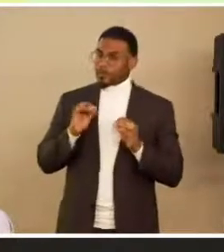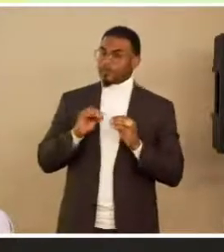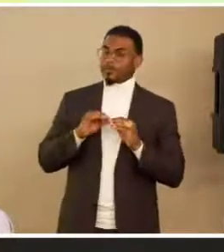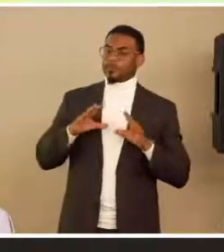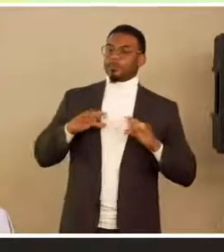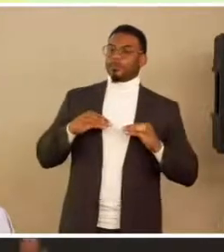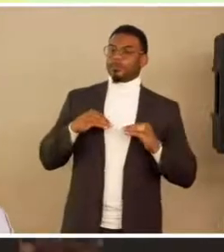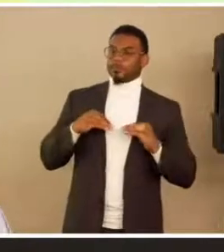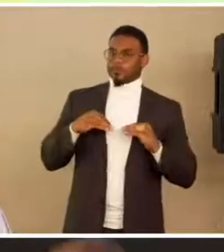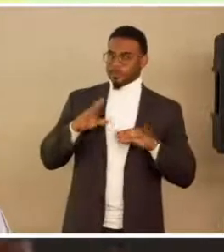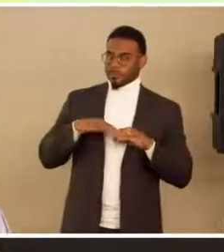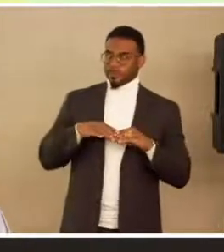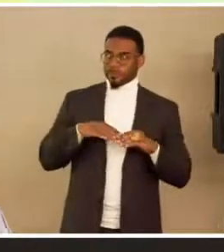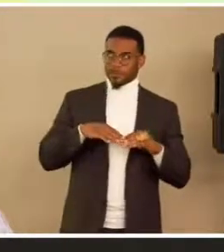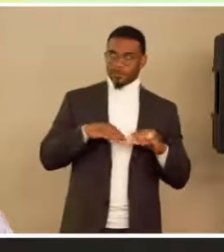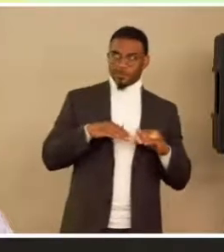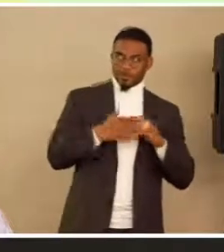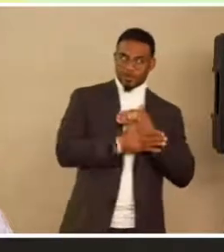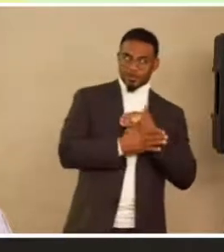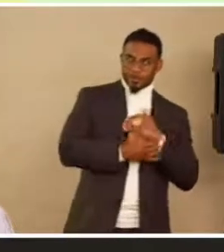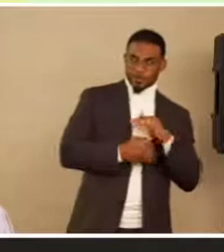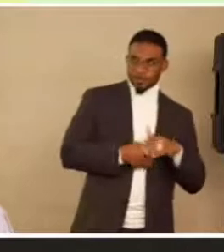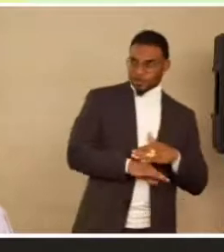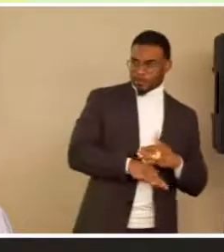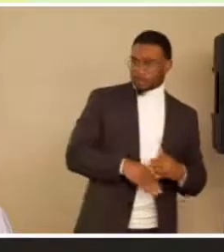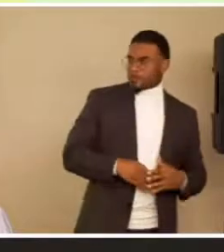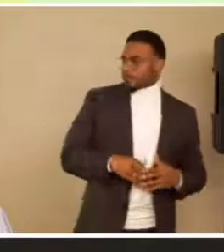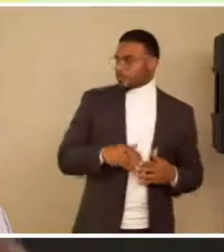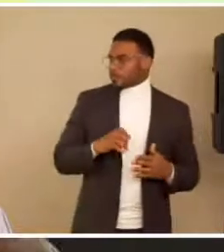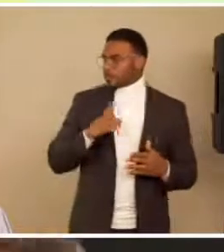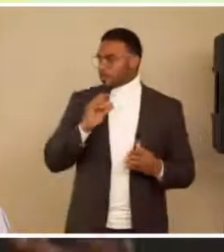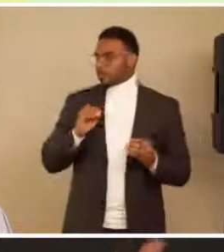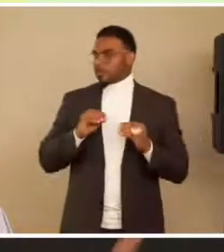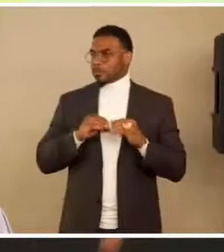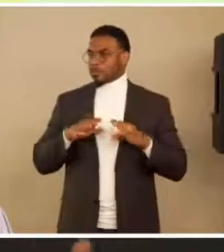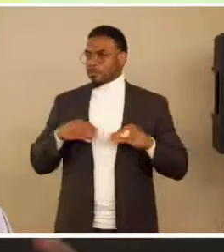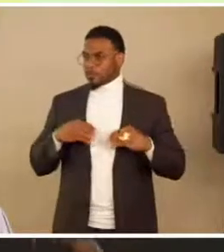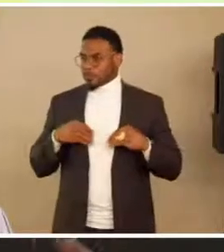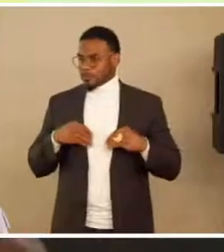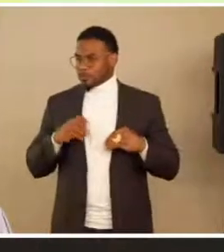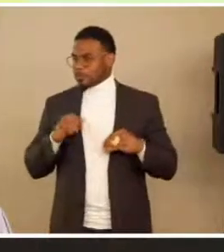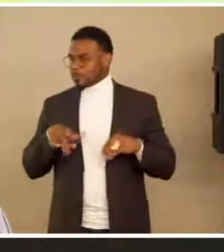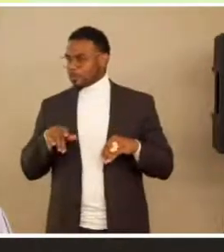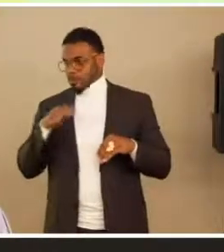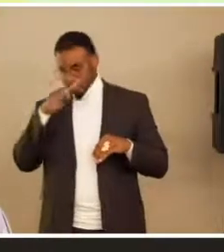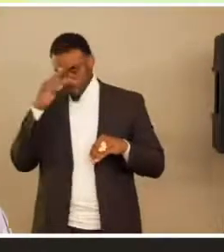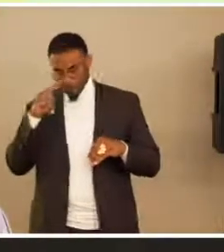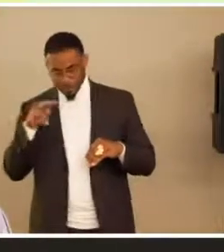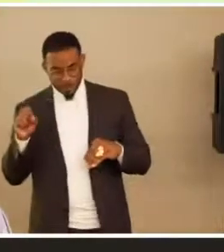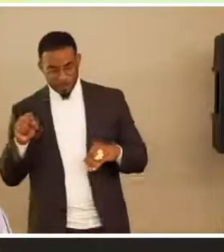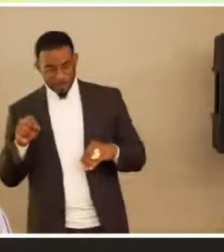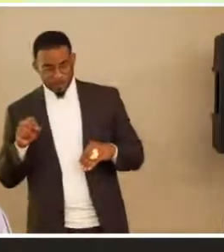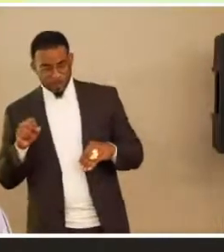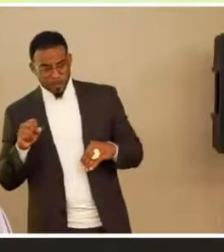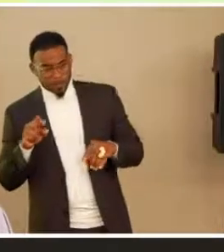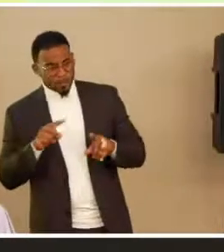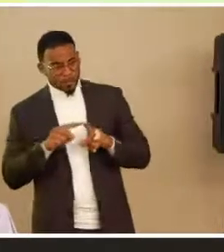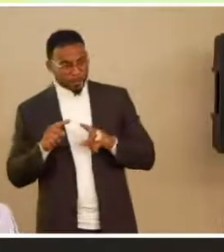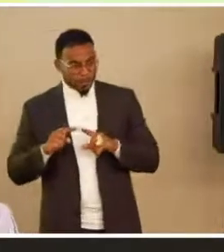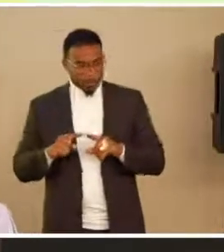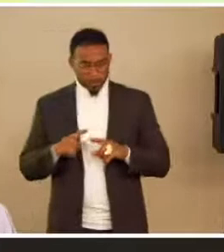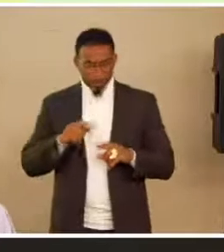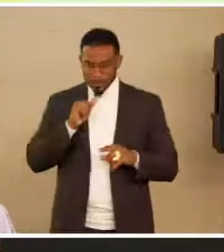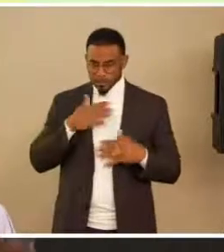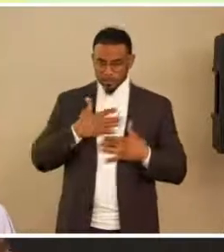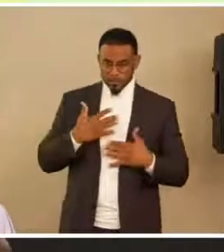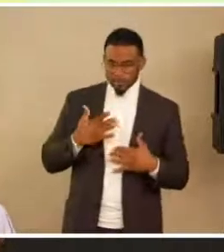more accepting than their country of birth. And it was more accepting of their blackness, although it